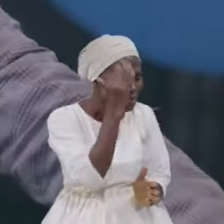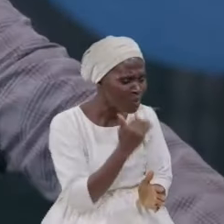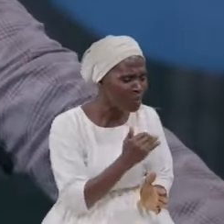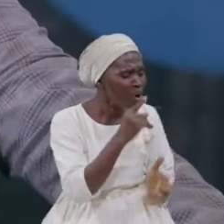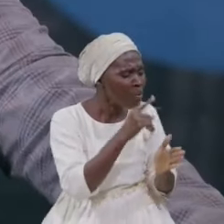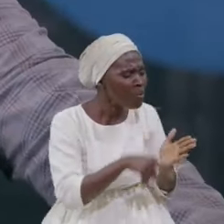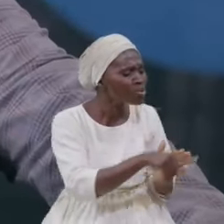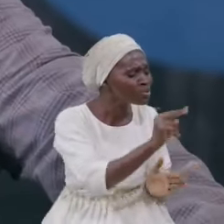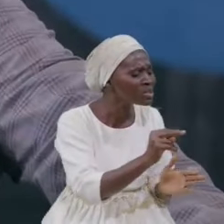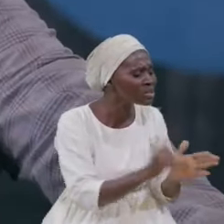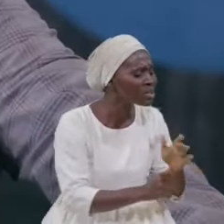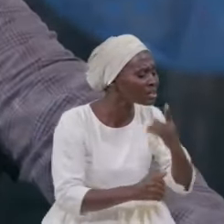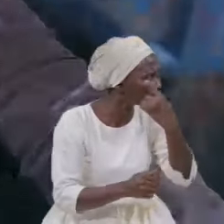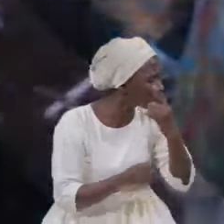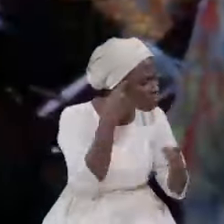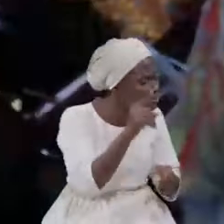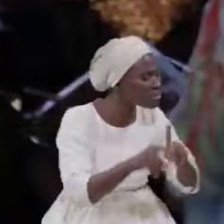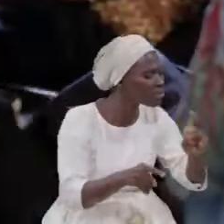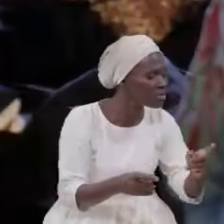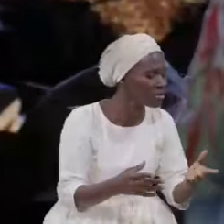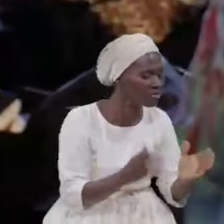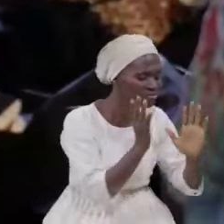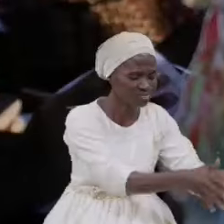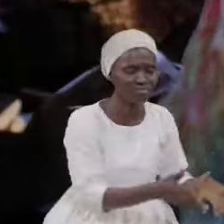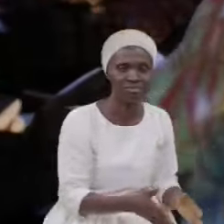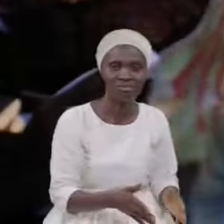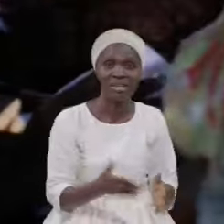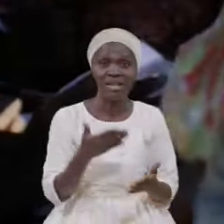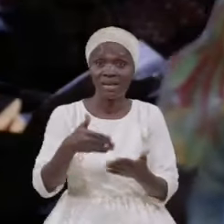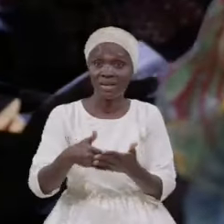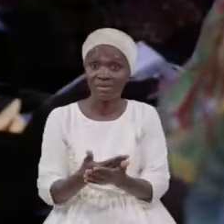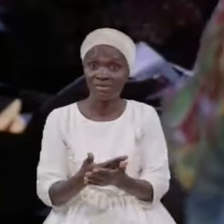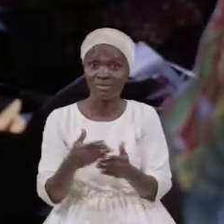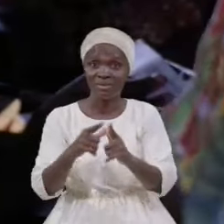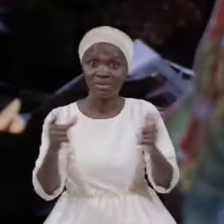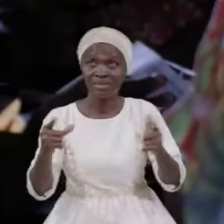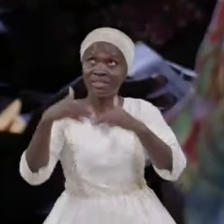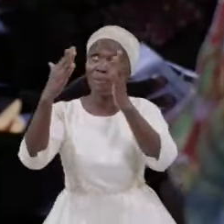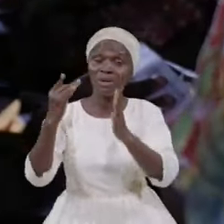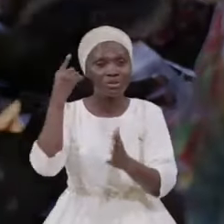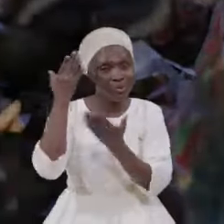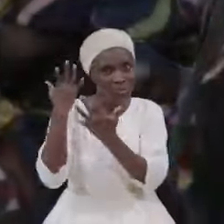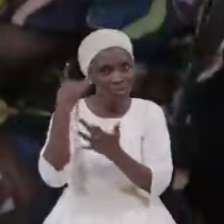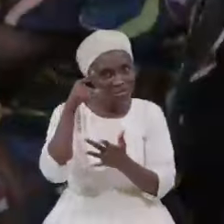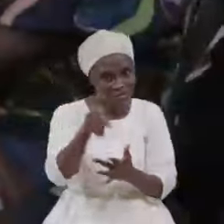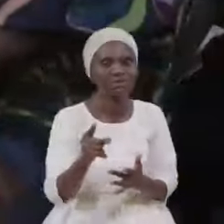you on high. Amen. You will have it. Amen. I said you'll have